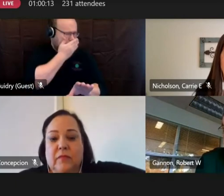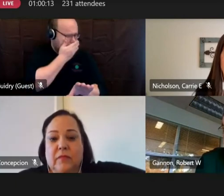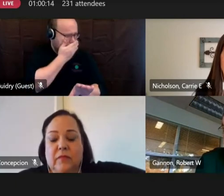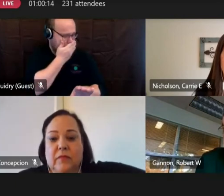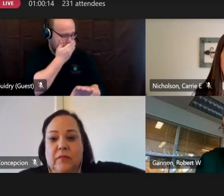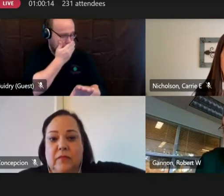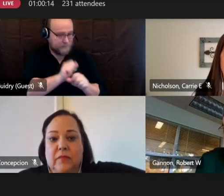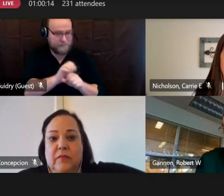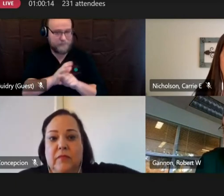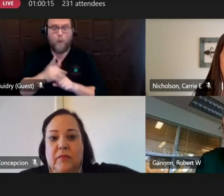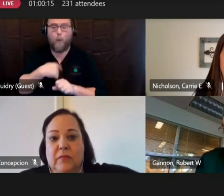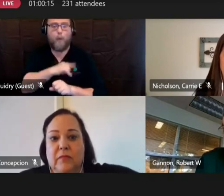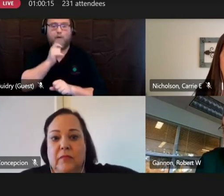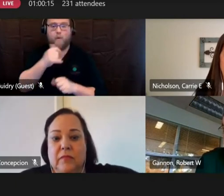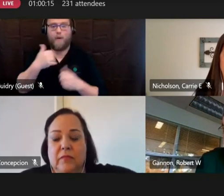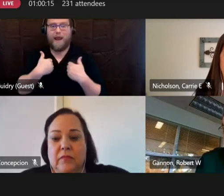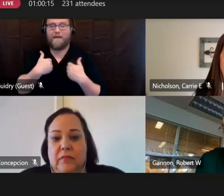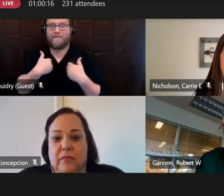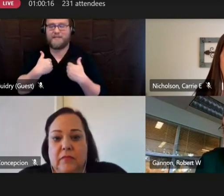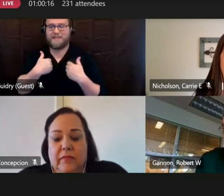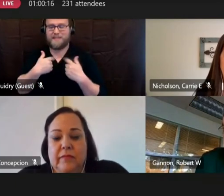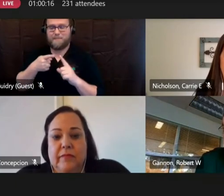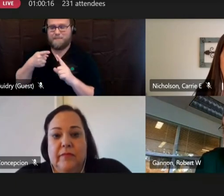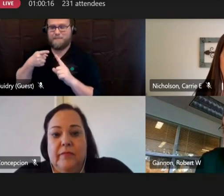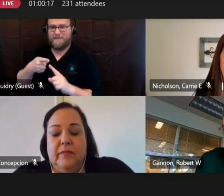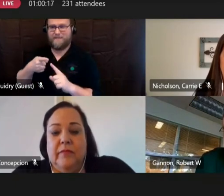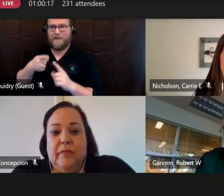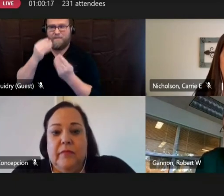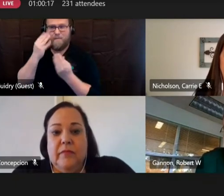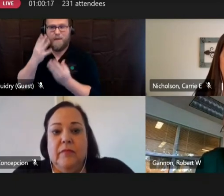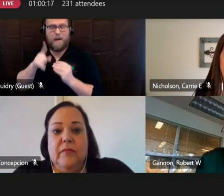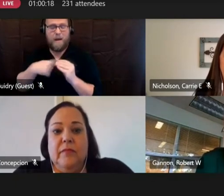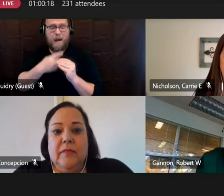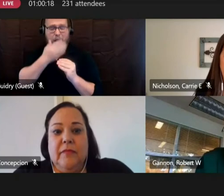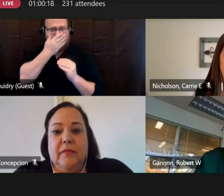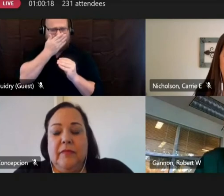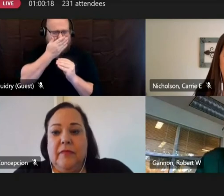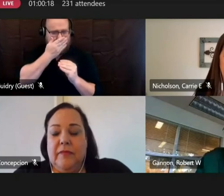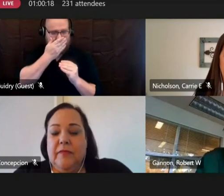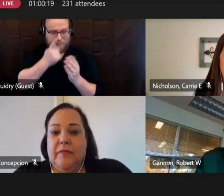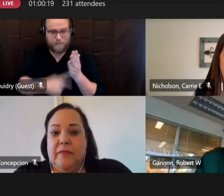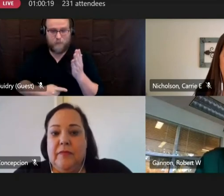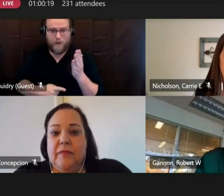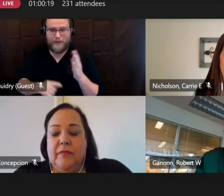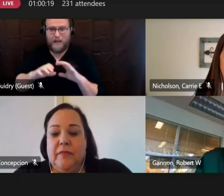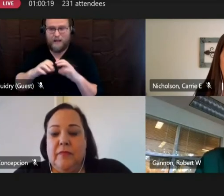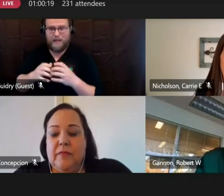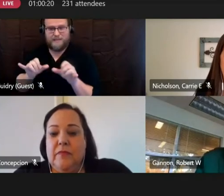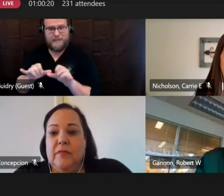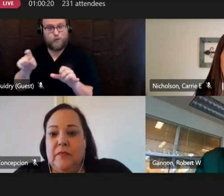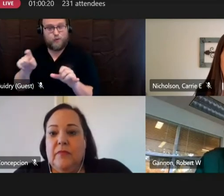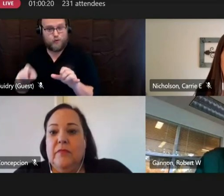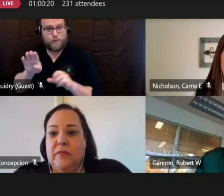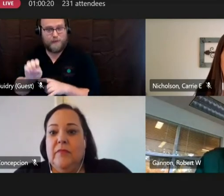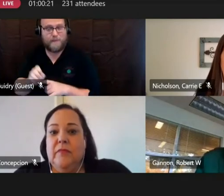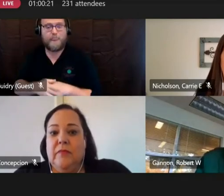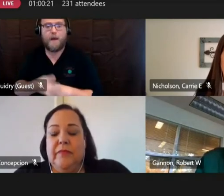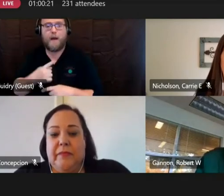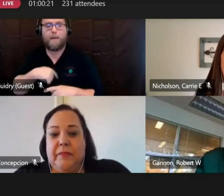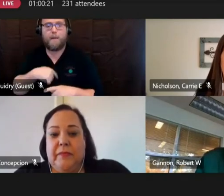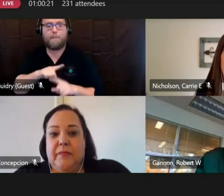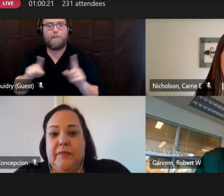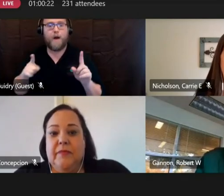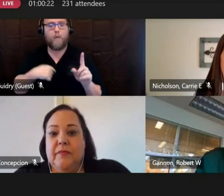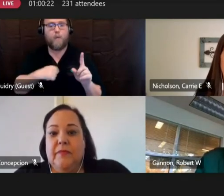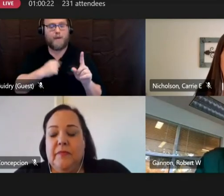class sizes should be, but we are anticipating that we'll have pretty typical class